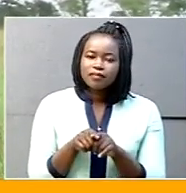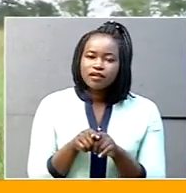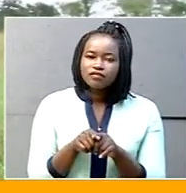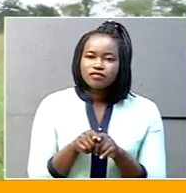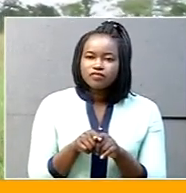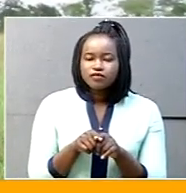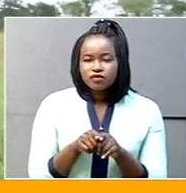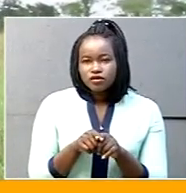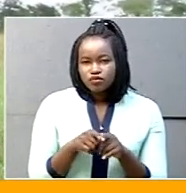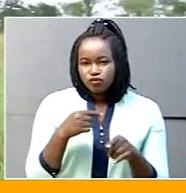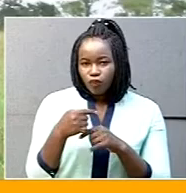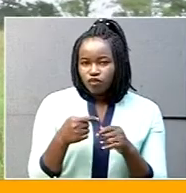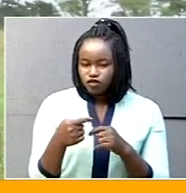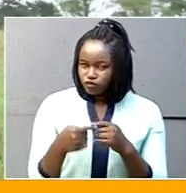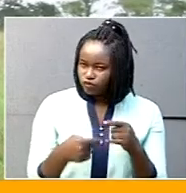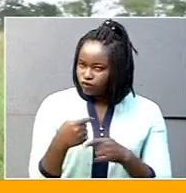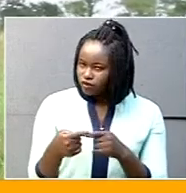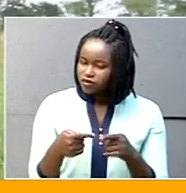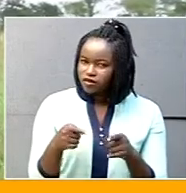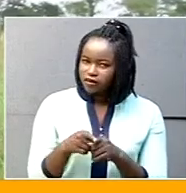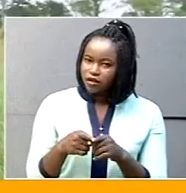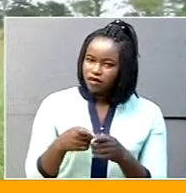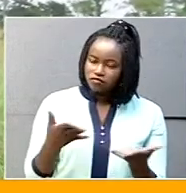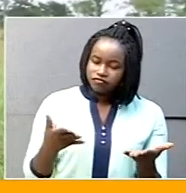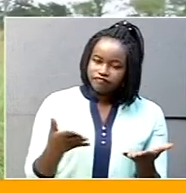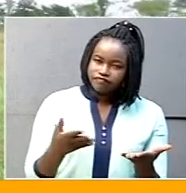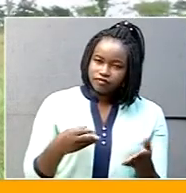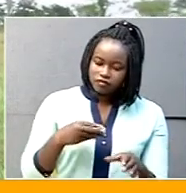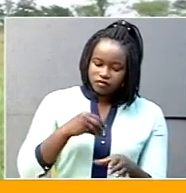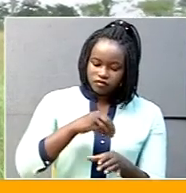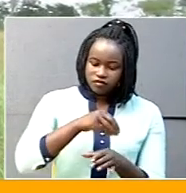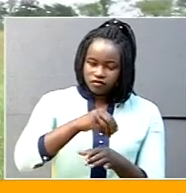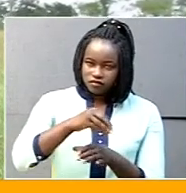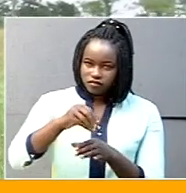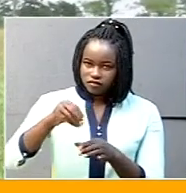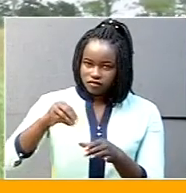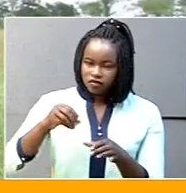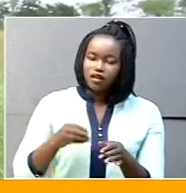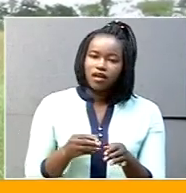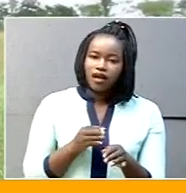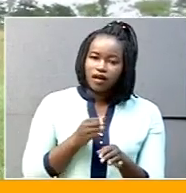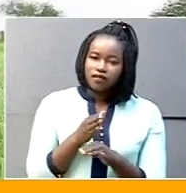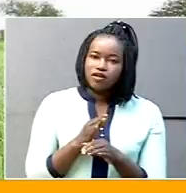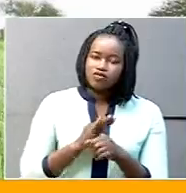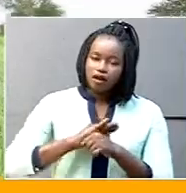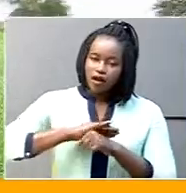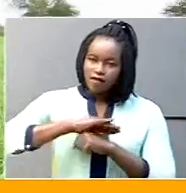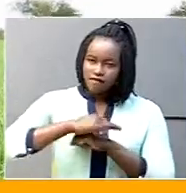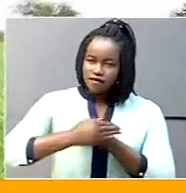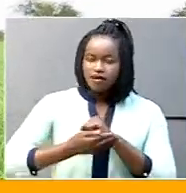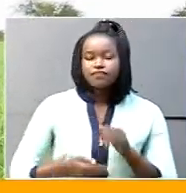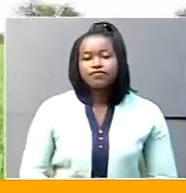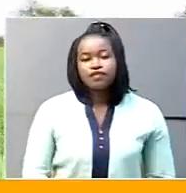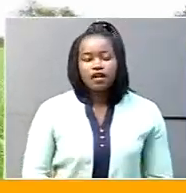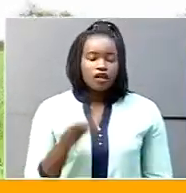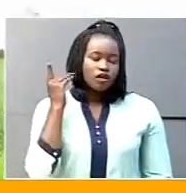sand, you spread it, and then you cover, very thin cover of the soil. Dr. Paul